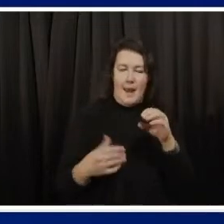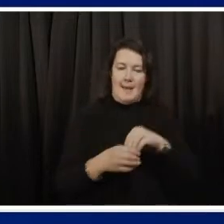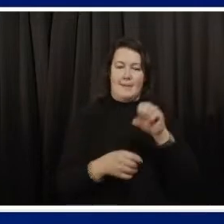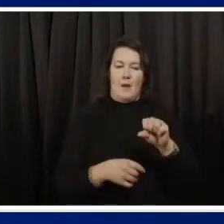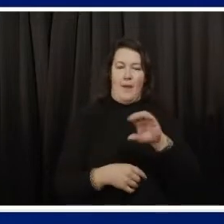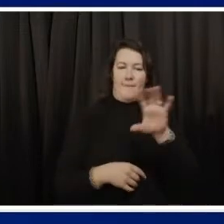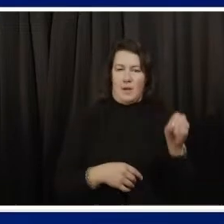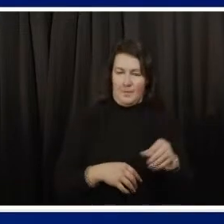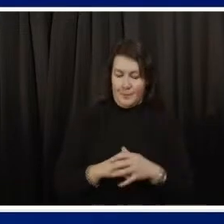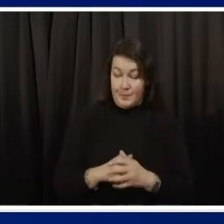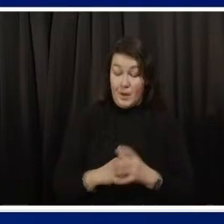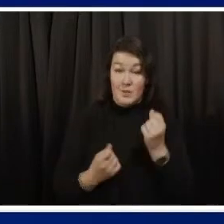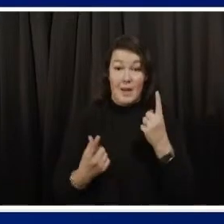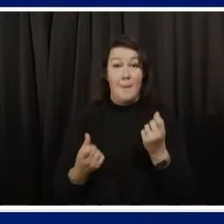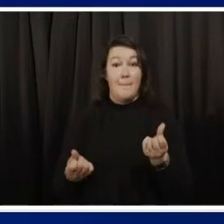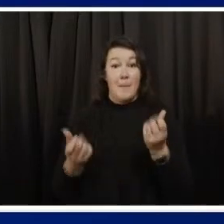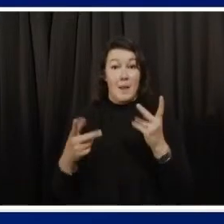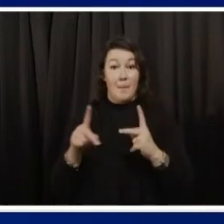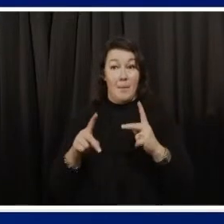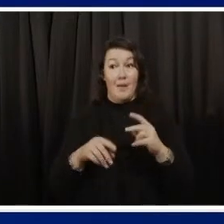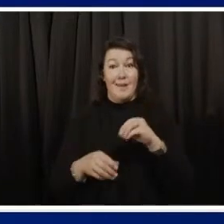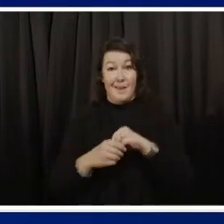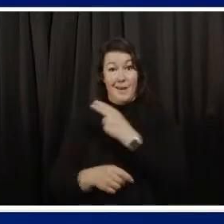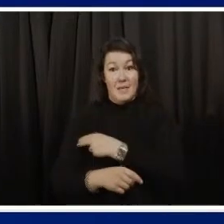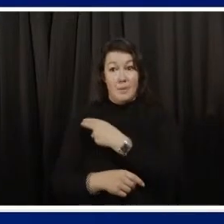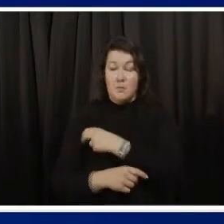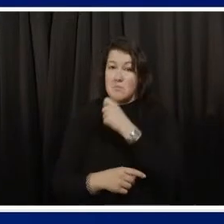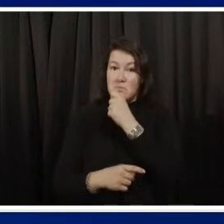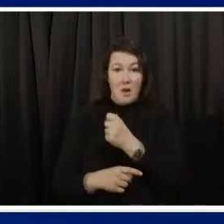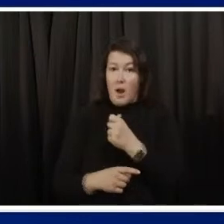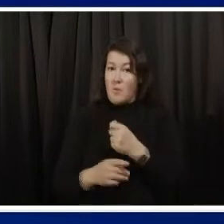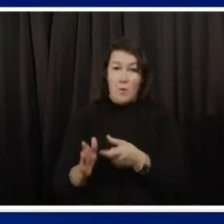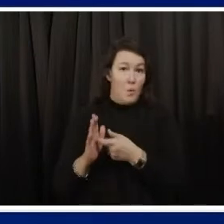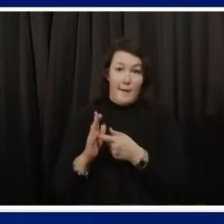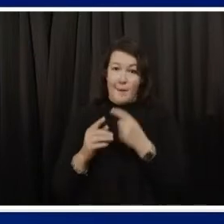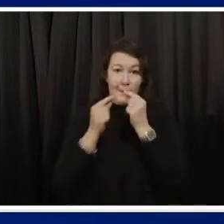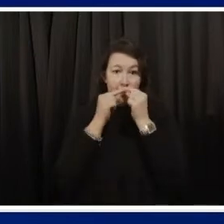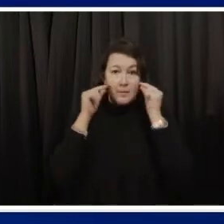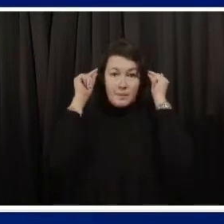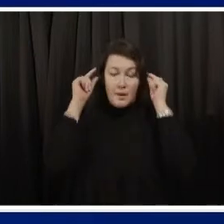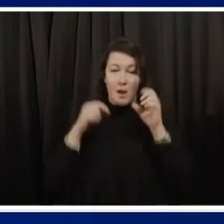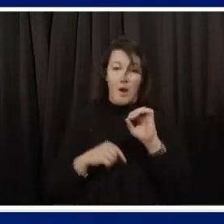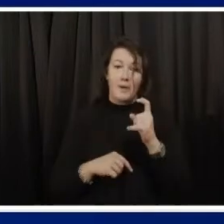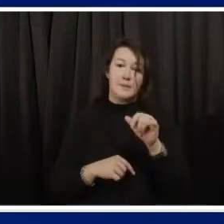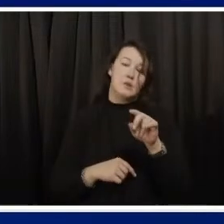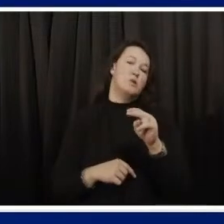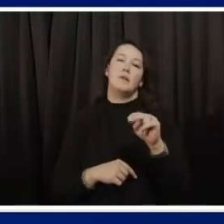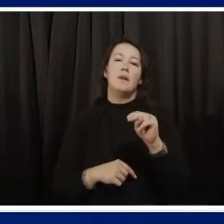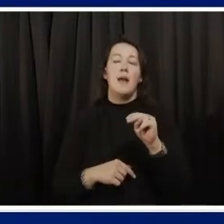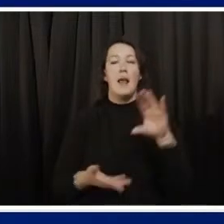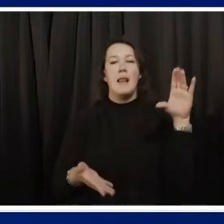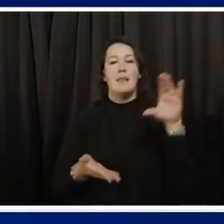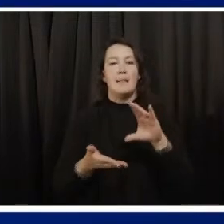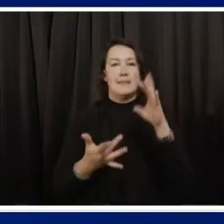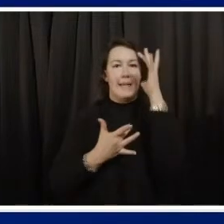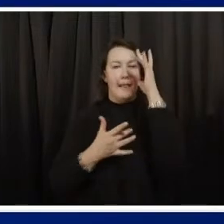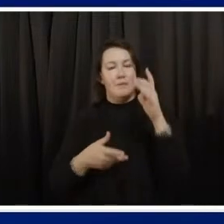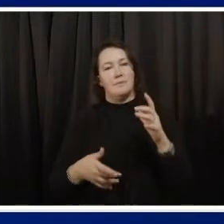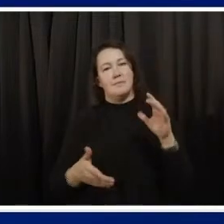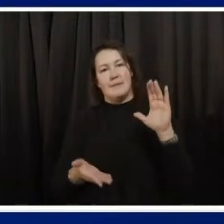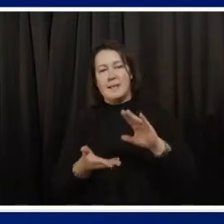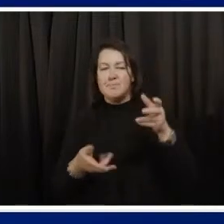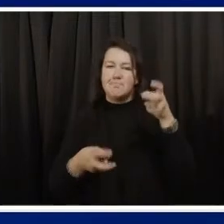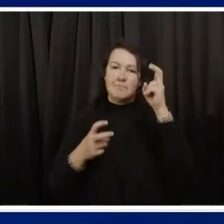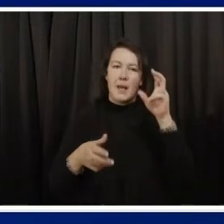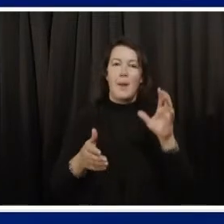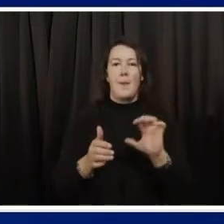anecdotally reported many hospitalized patients have not required oxygen and are generally less ill than during previous phases of the